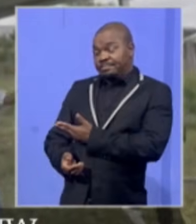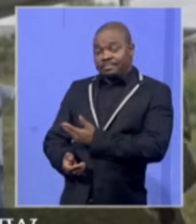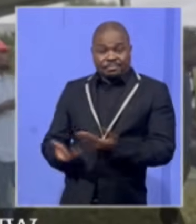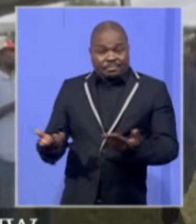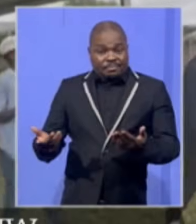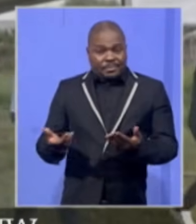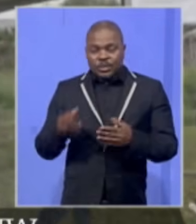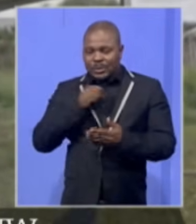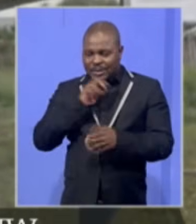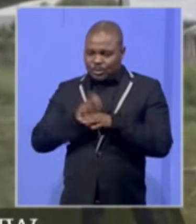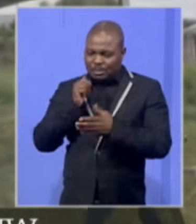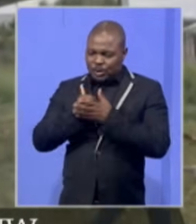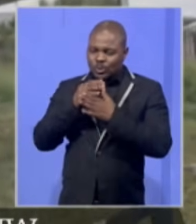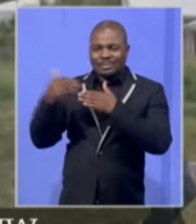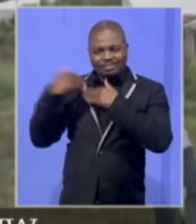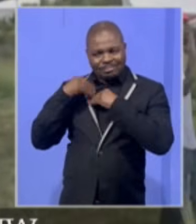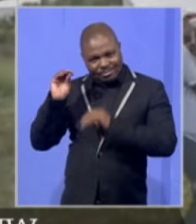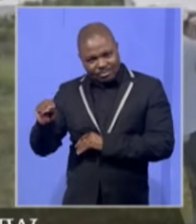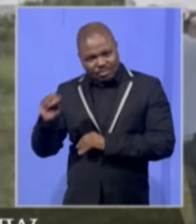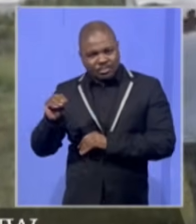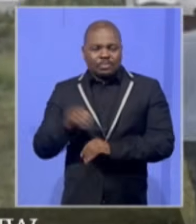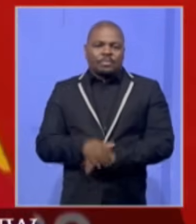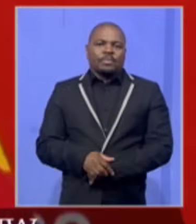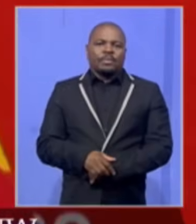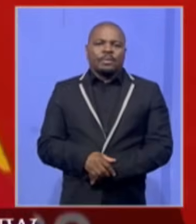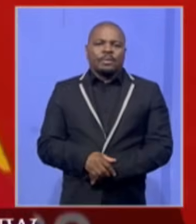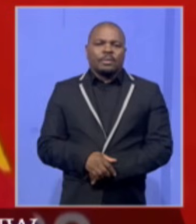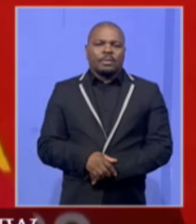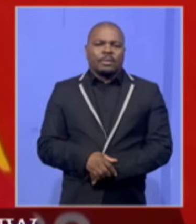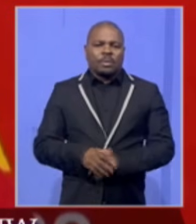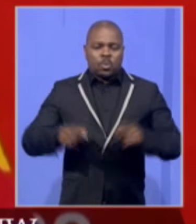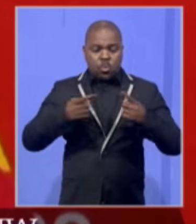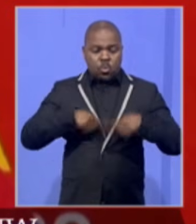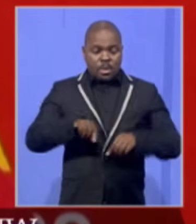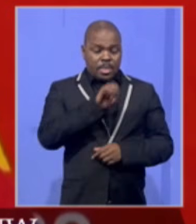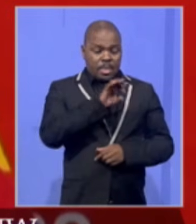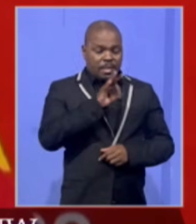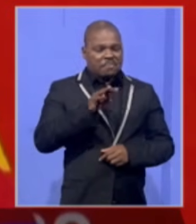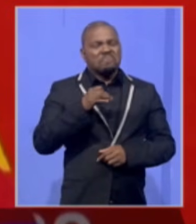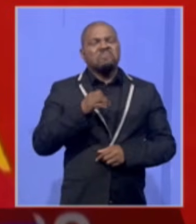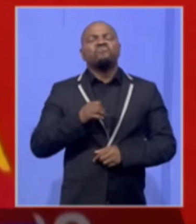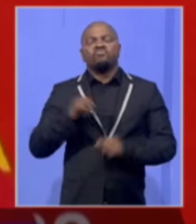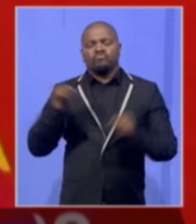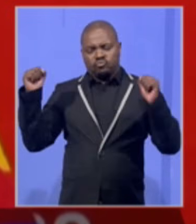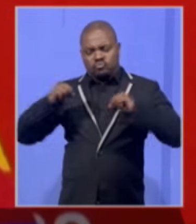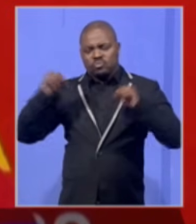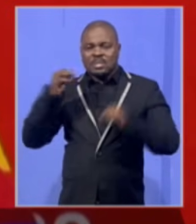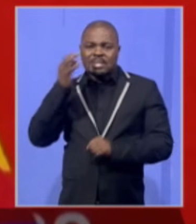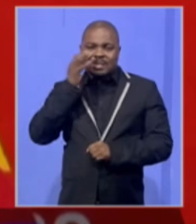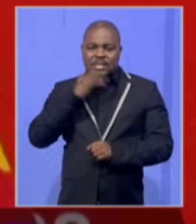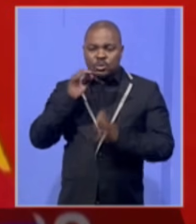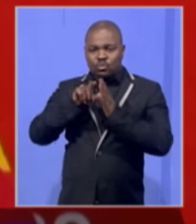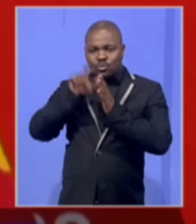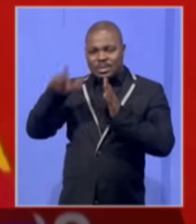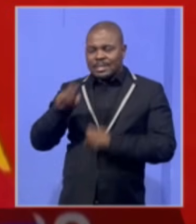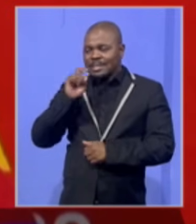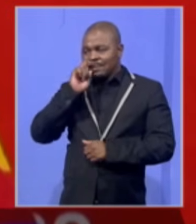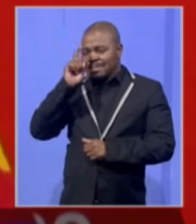there's accountability that takes place immediately after this. EFF re dumalana le gore kgang ya di student smart